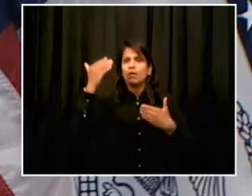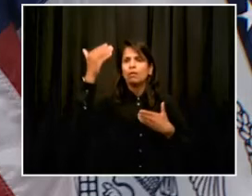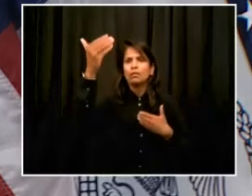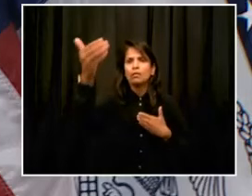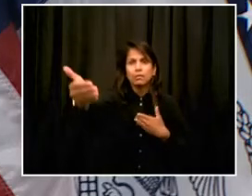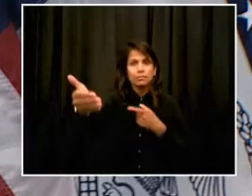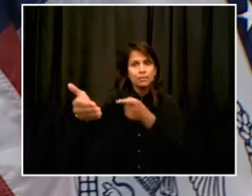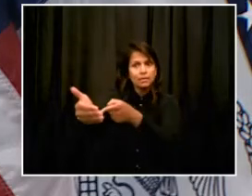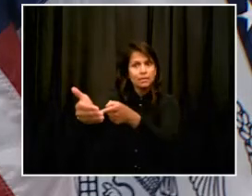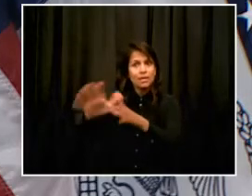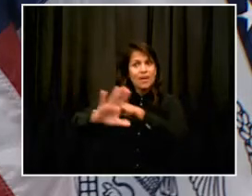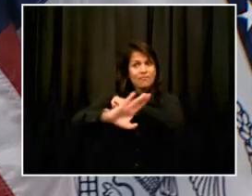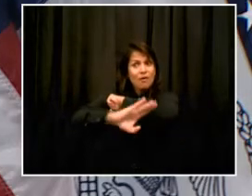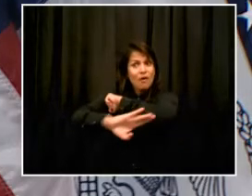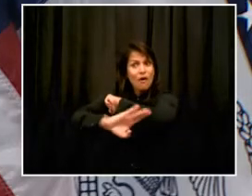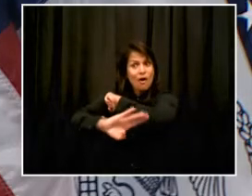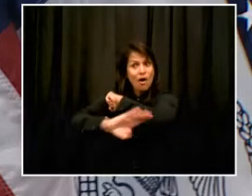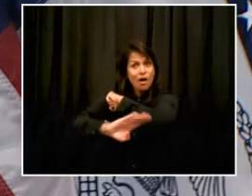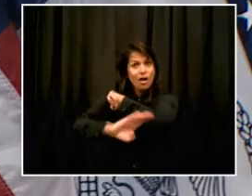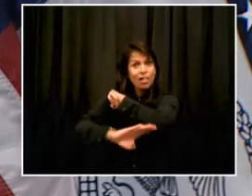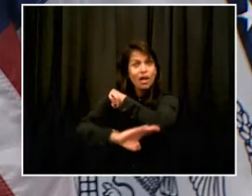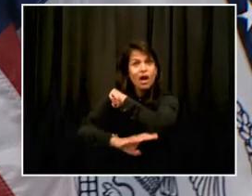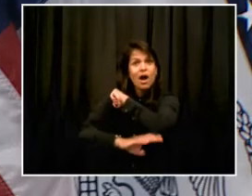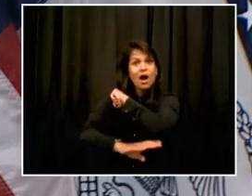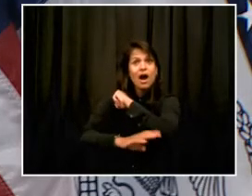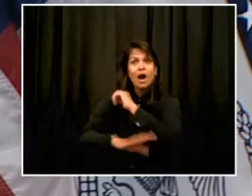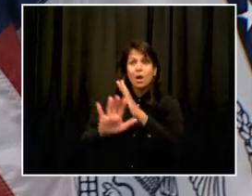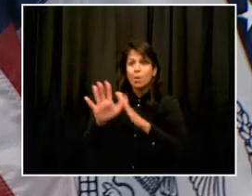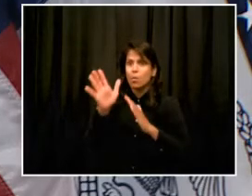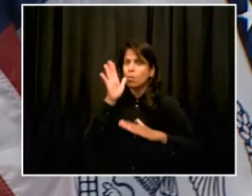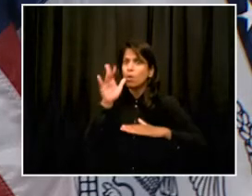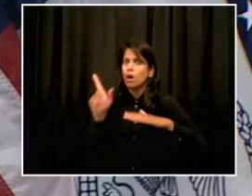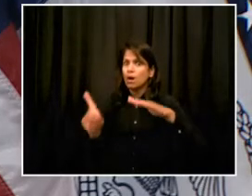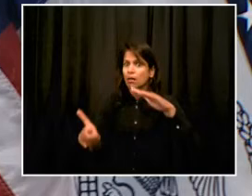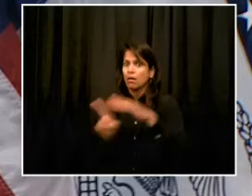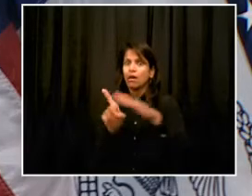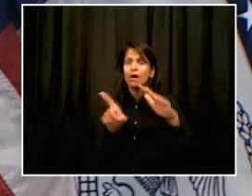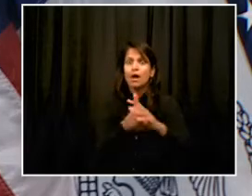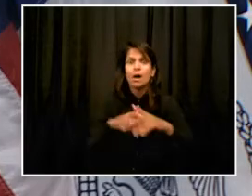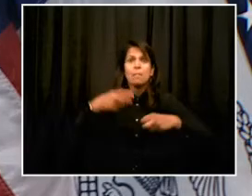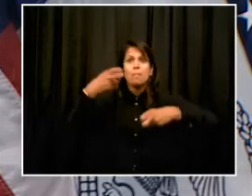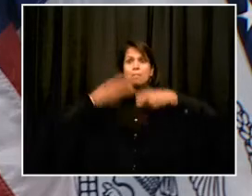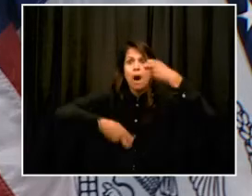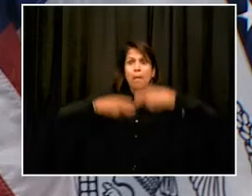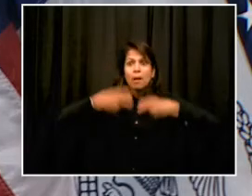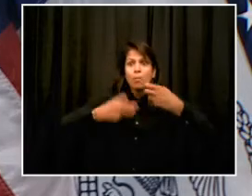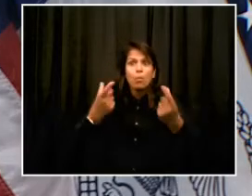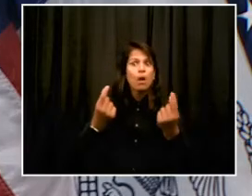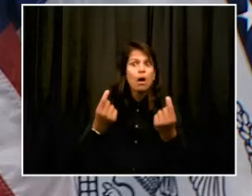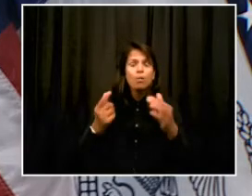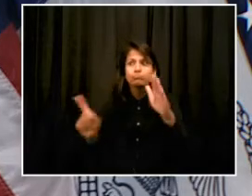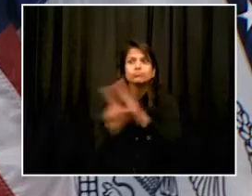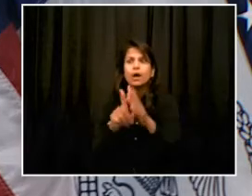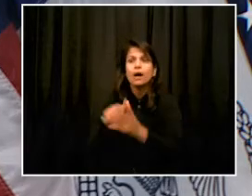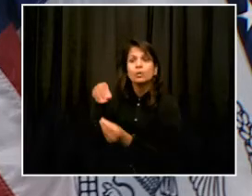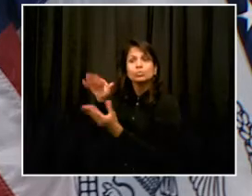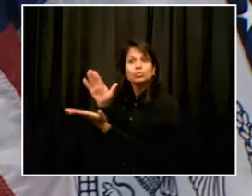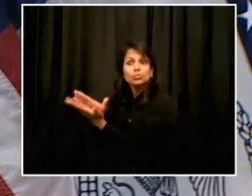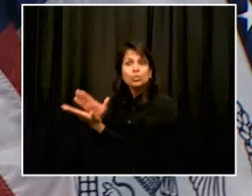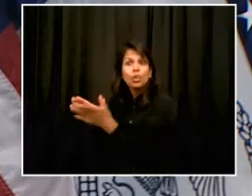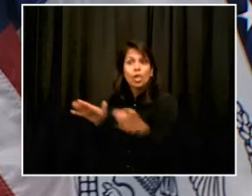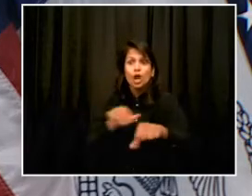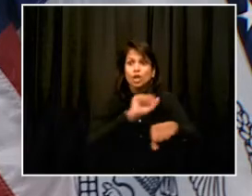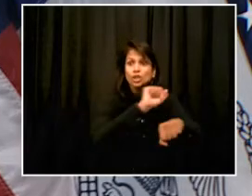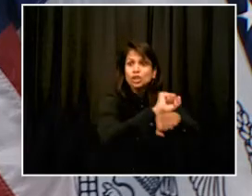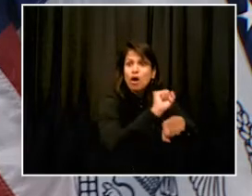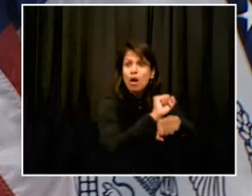then eventually make the transition to something more normal. We've also got flu season coming on, which is a big challenge. We